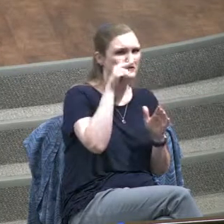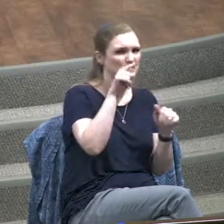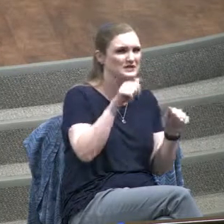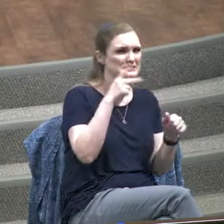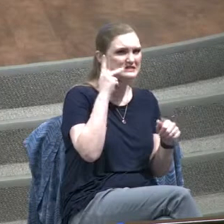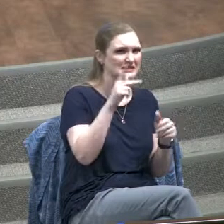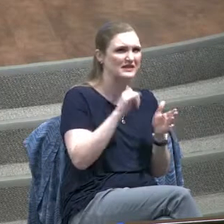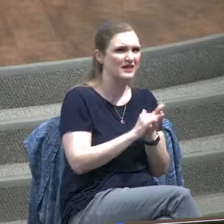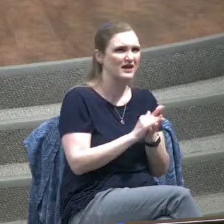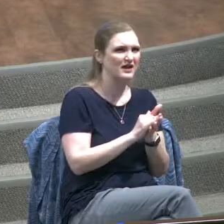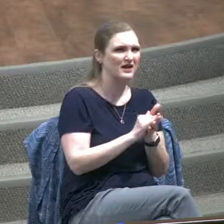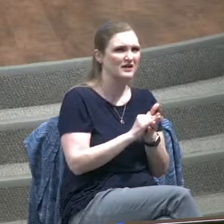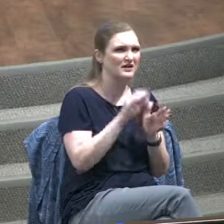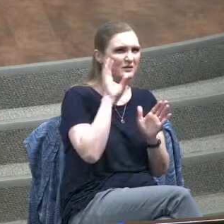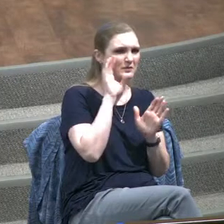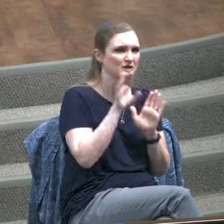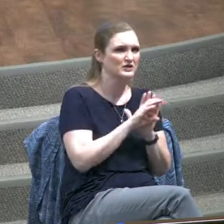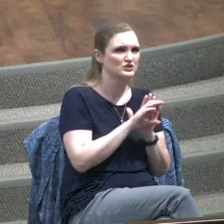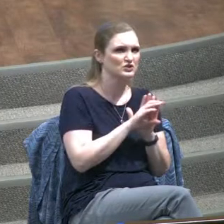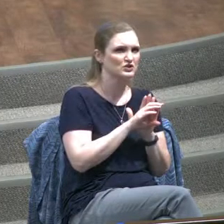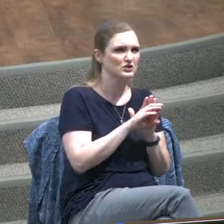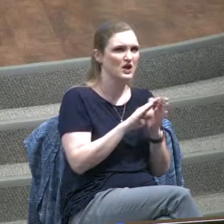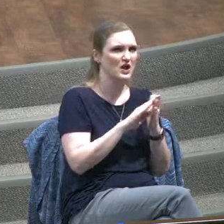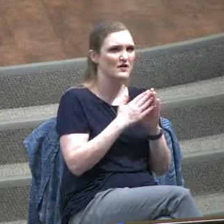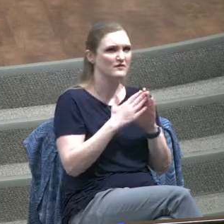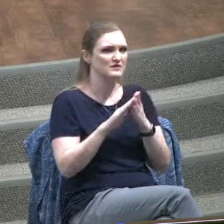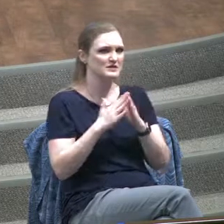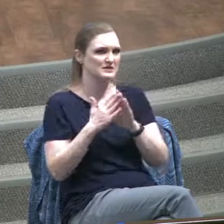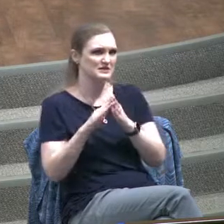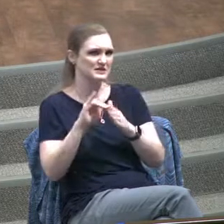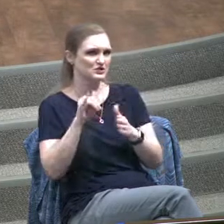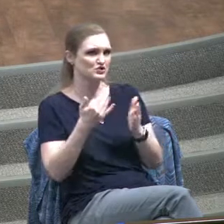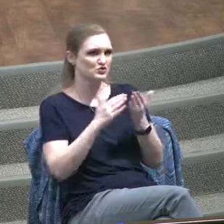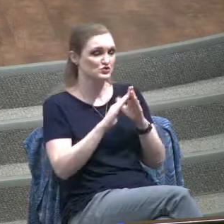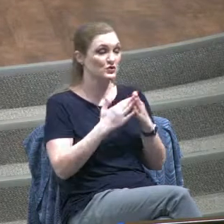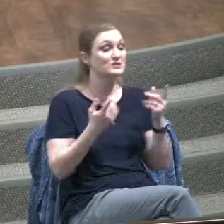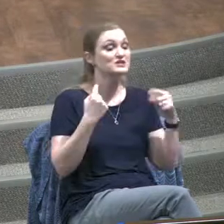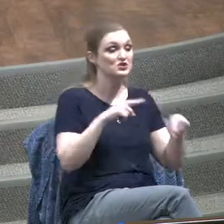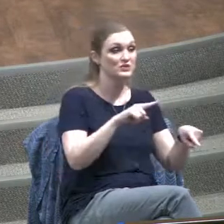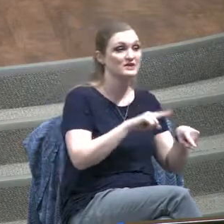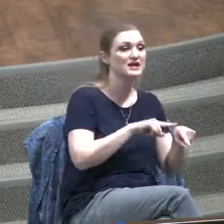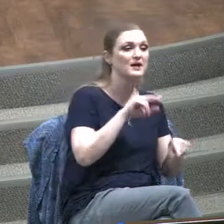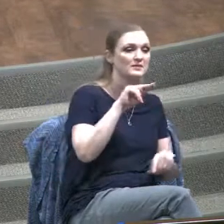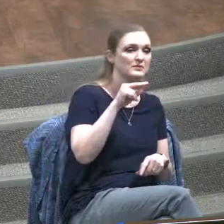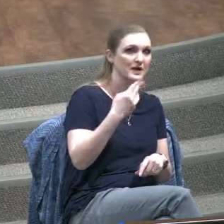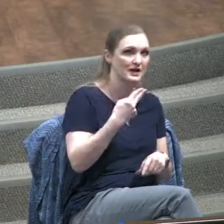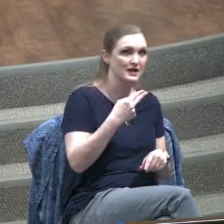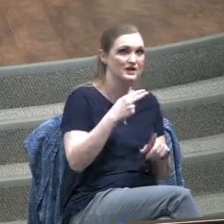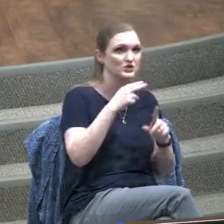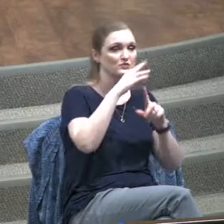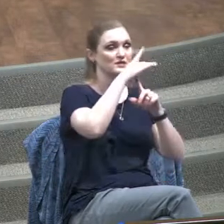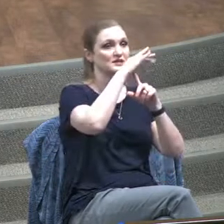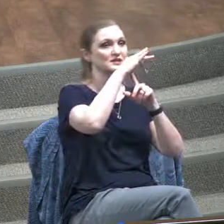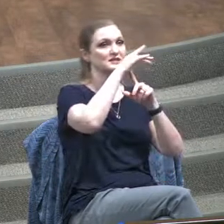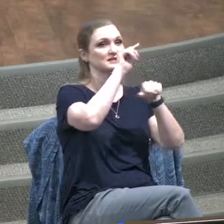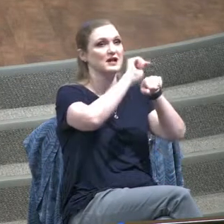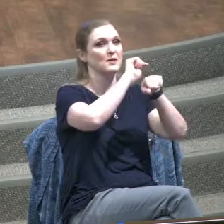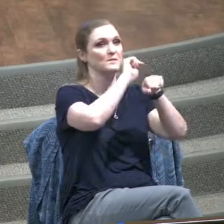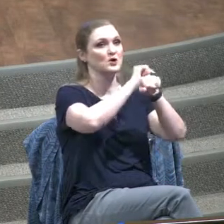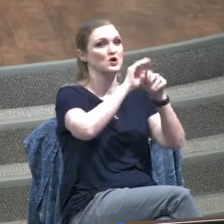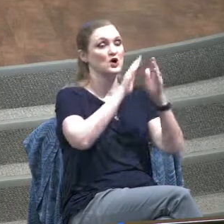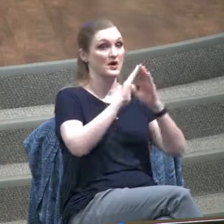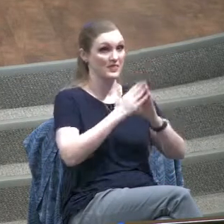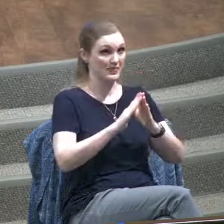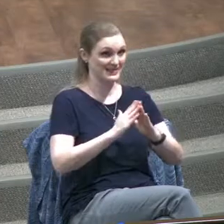another artist rendering of the city of Jerusalem during the time of Nehemiah. The temple up here on the hill, the city here, and the